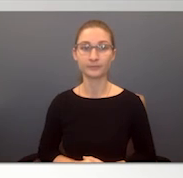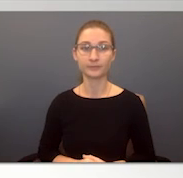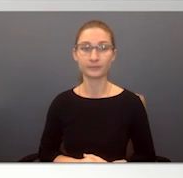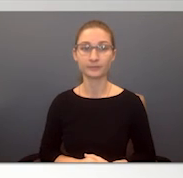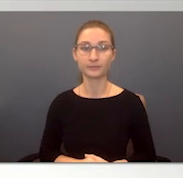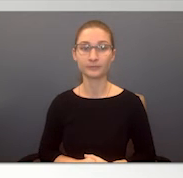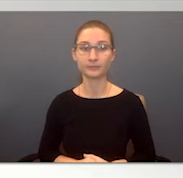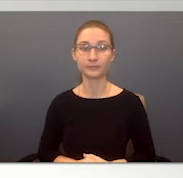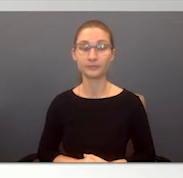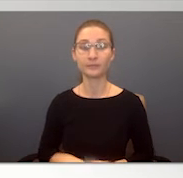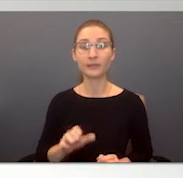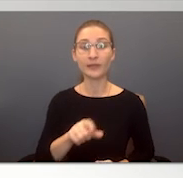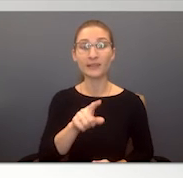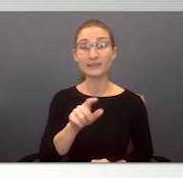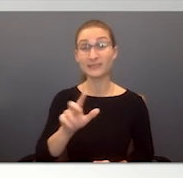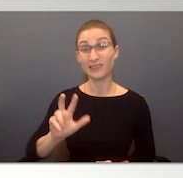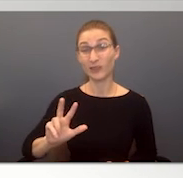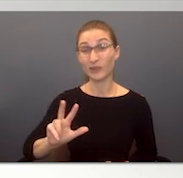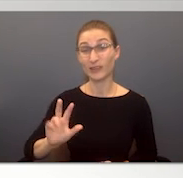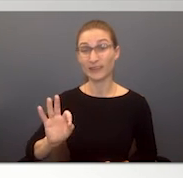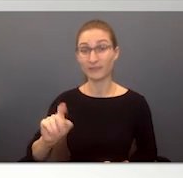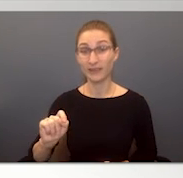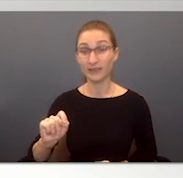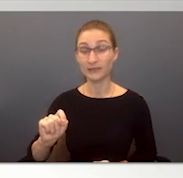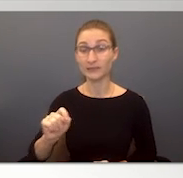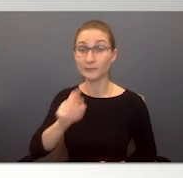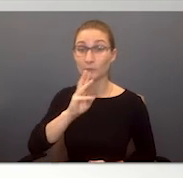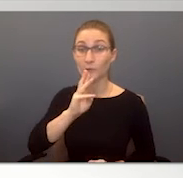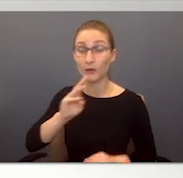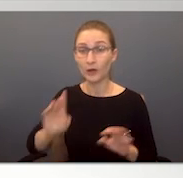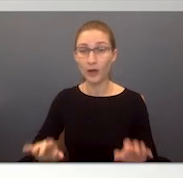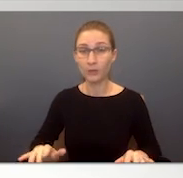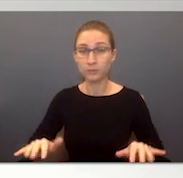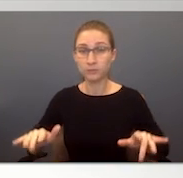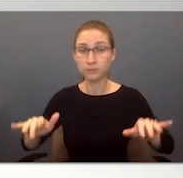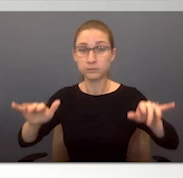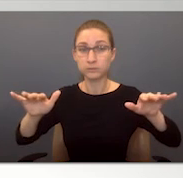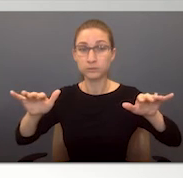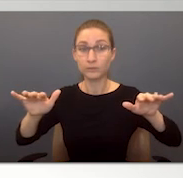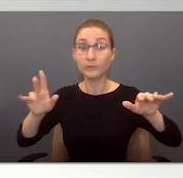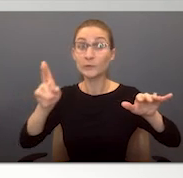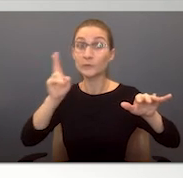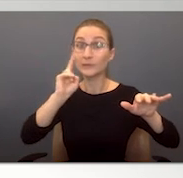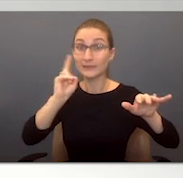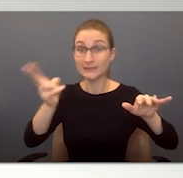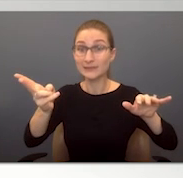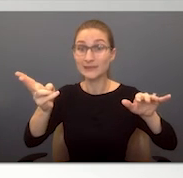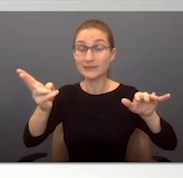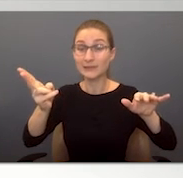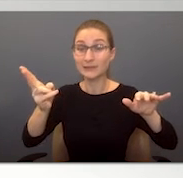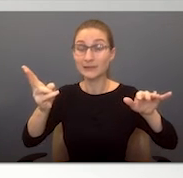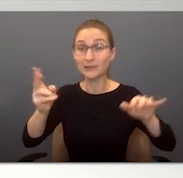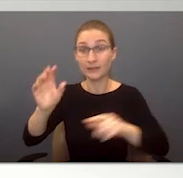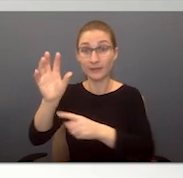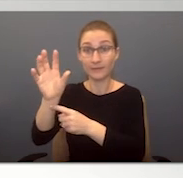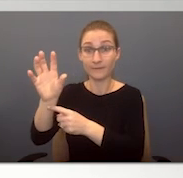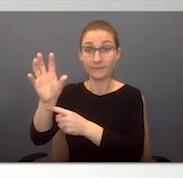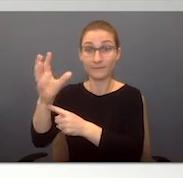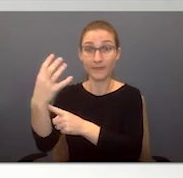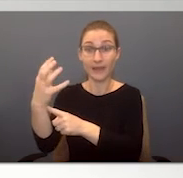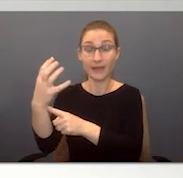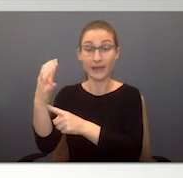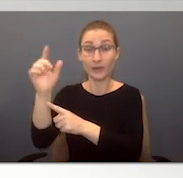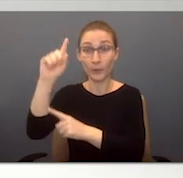entrar. Go ahead and go forward, please. So that's about, 3 feet of water. If you could see, the ceiling fan was